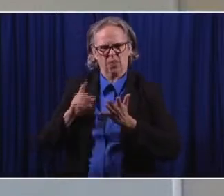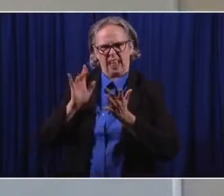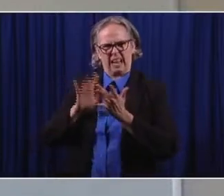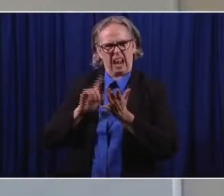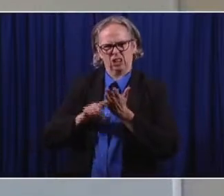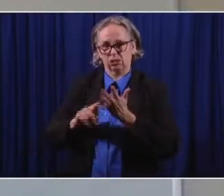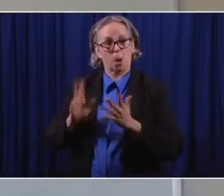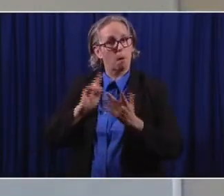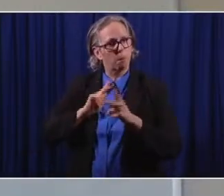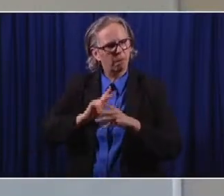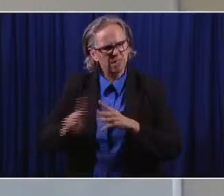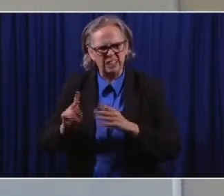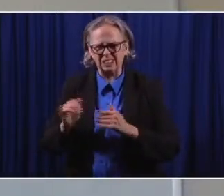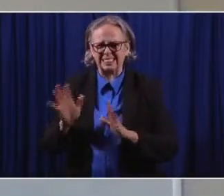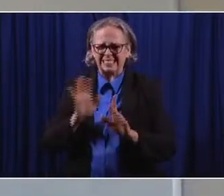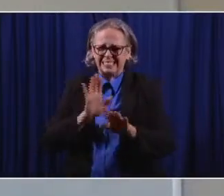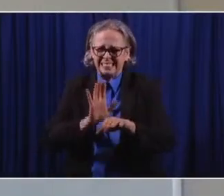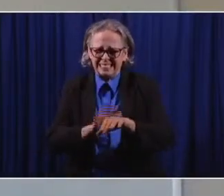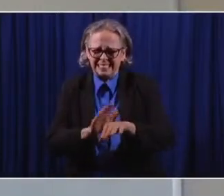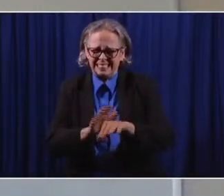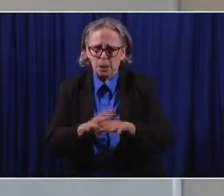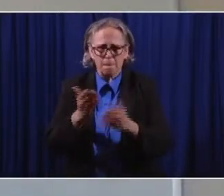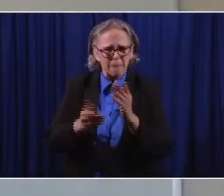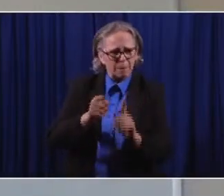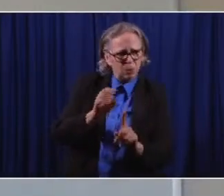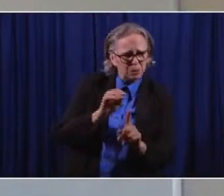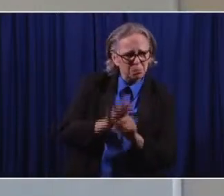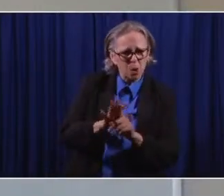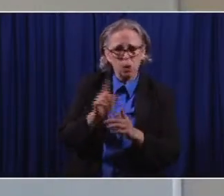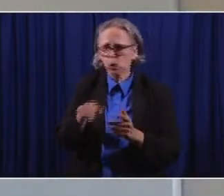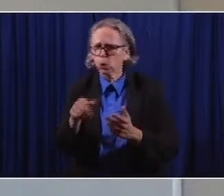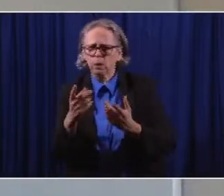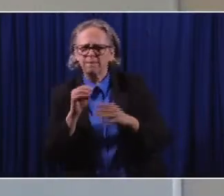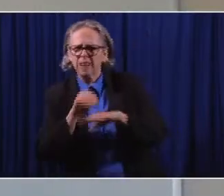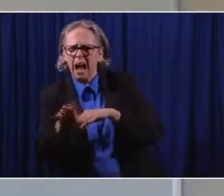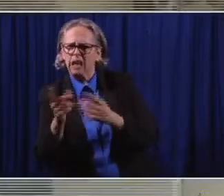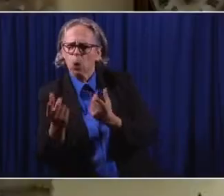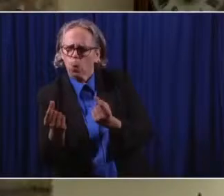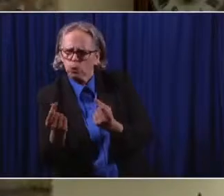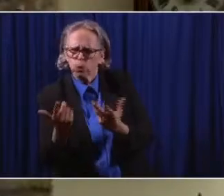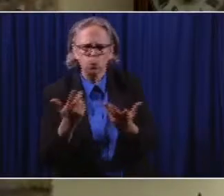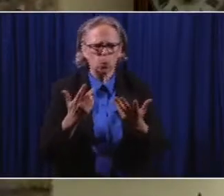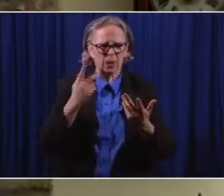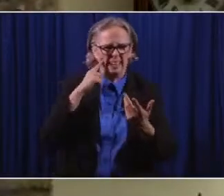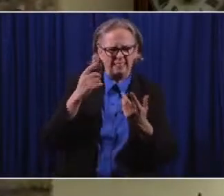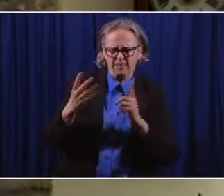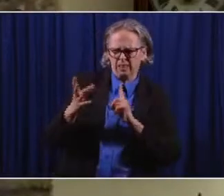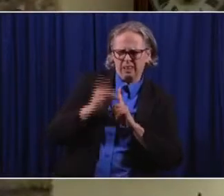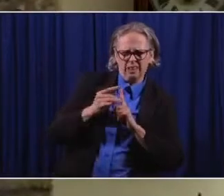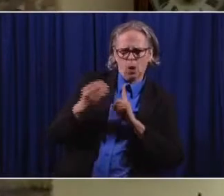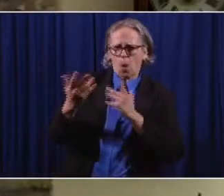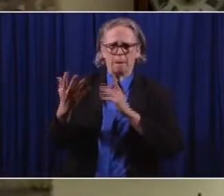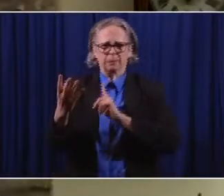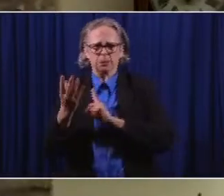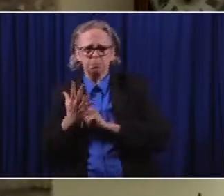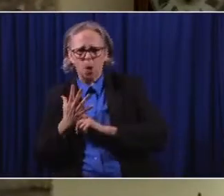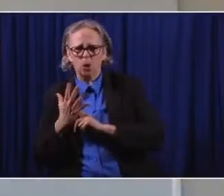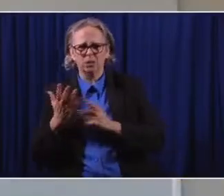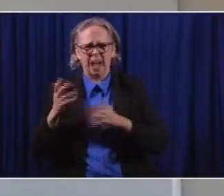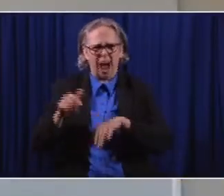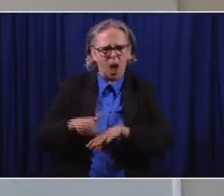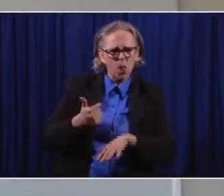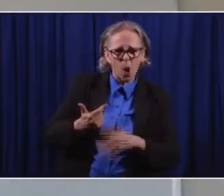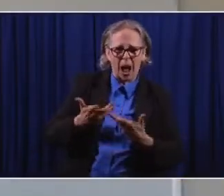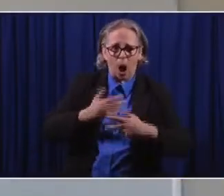of all these steps that you should be taking, for how long, and this is what you should do to protect your family, your community,